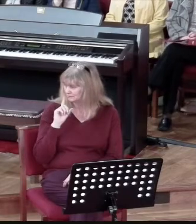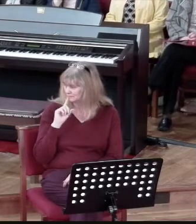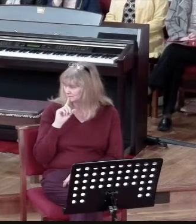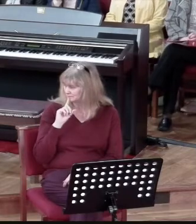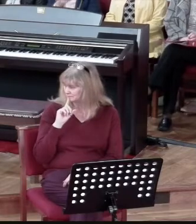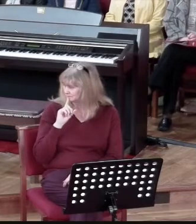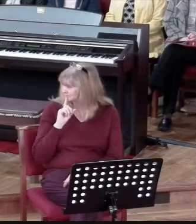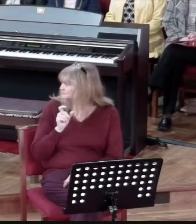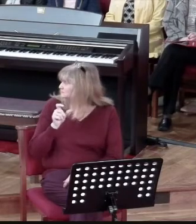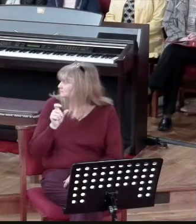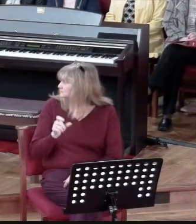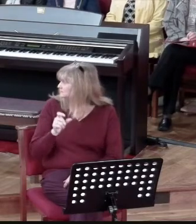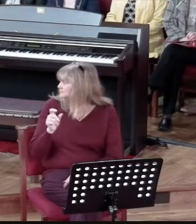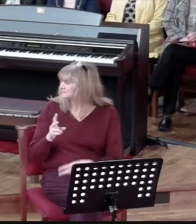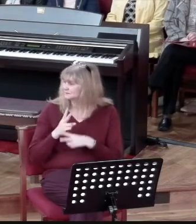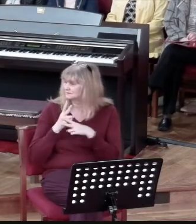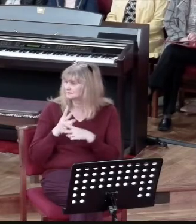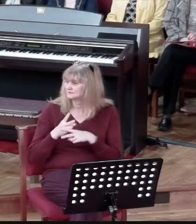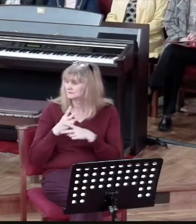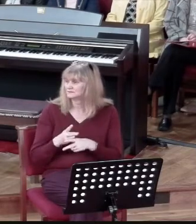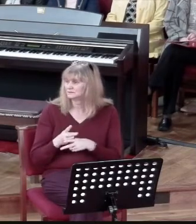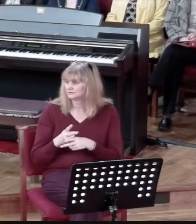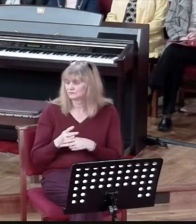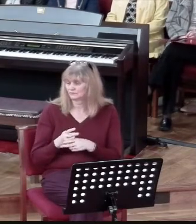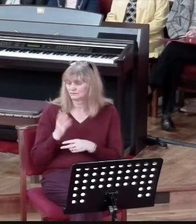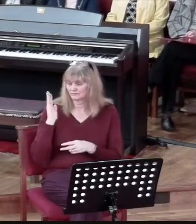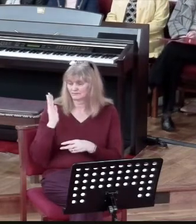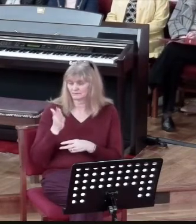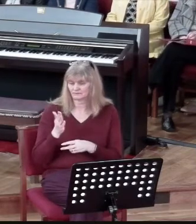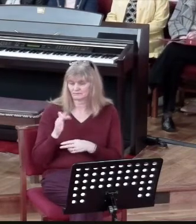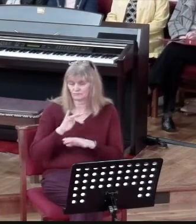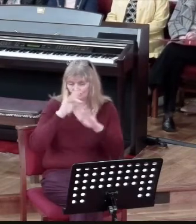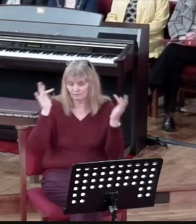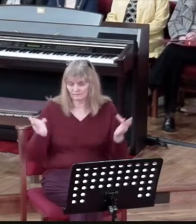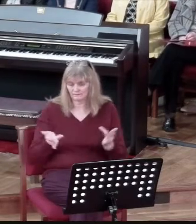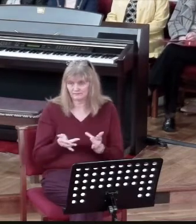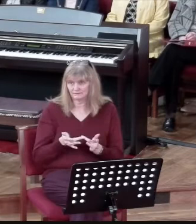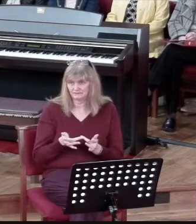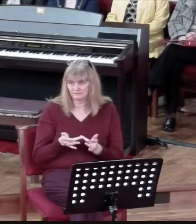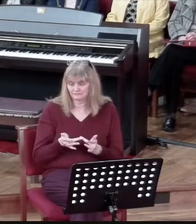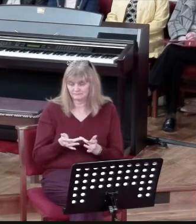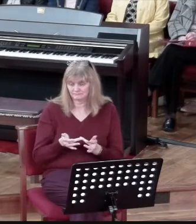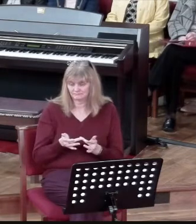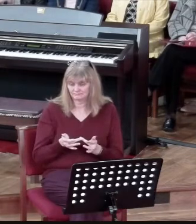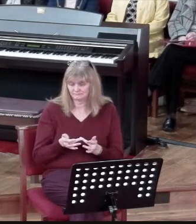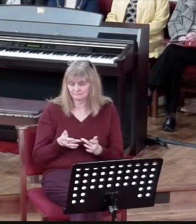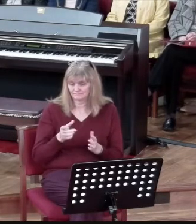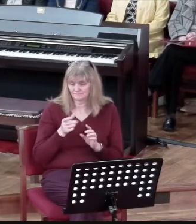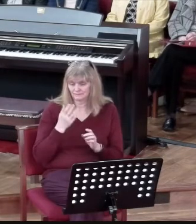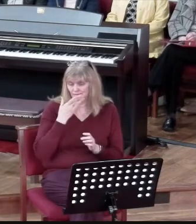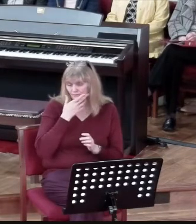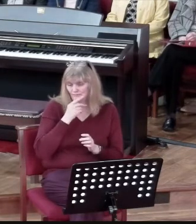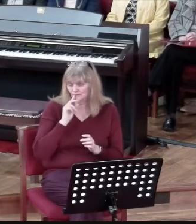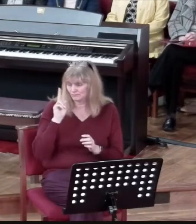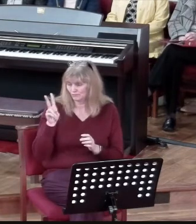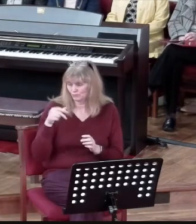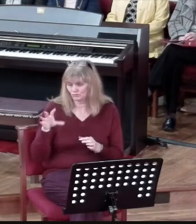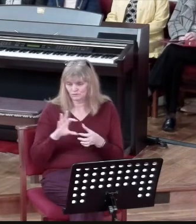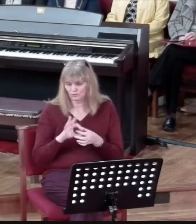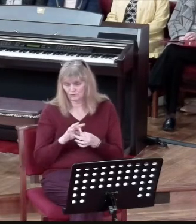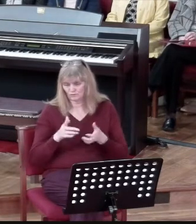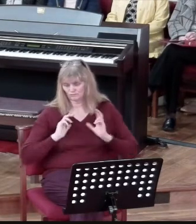There was somebody who was watching. You know that our services go online, they're photographed, and people can watch them through the cameras at home or watch them